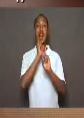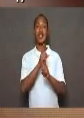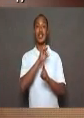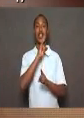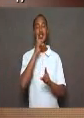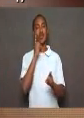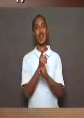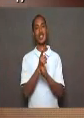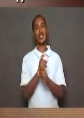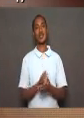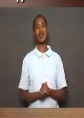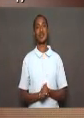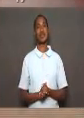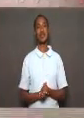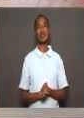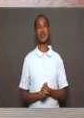is correct.